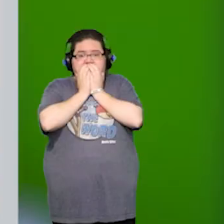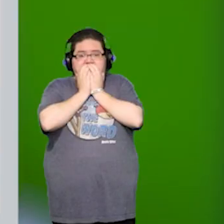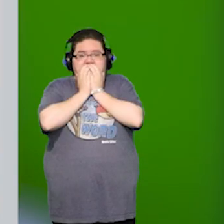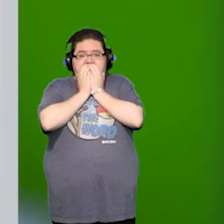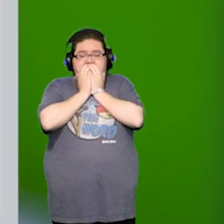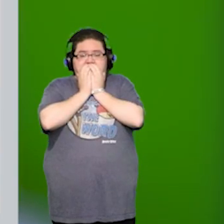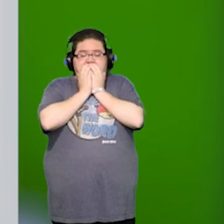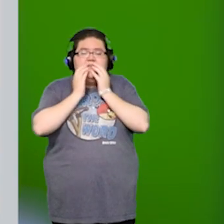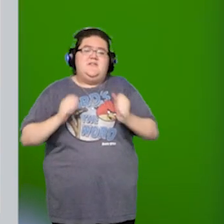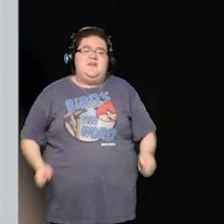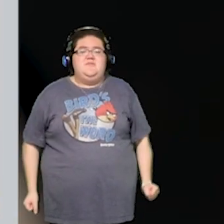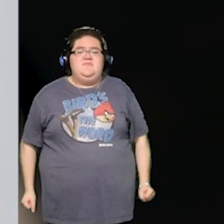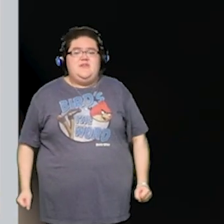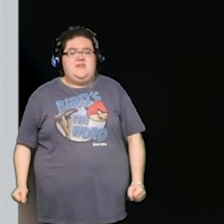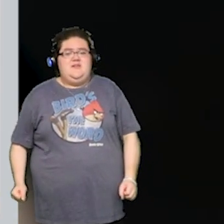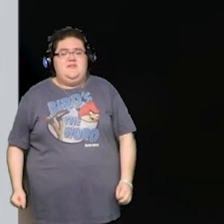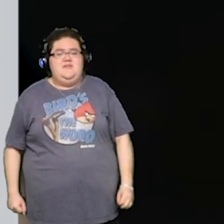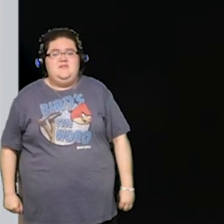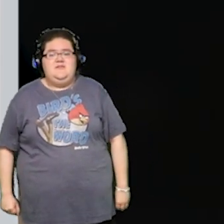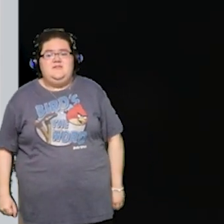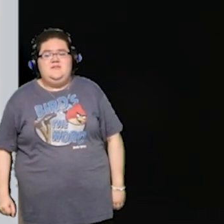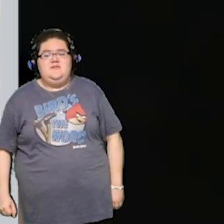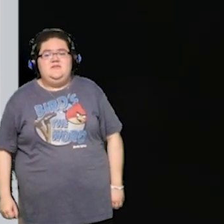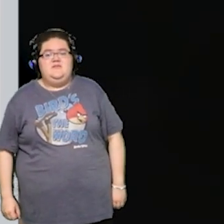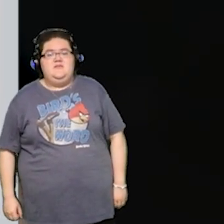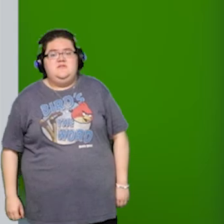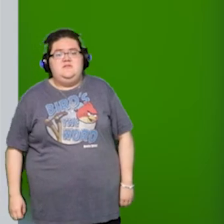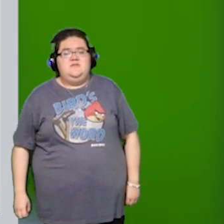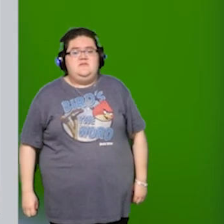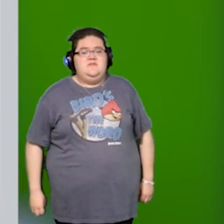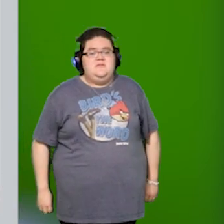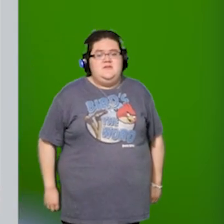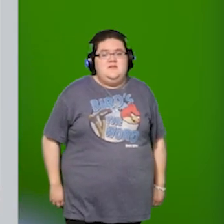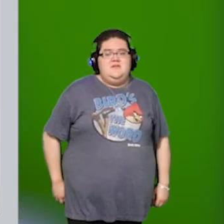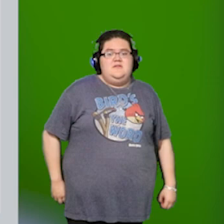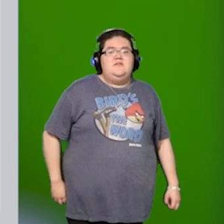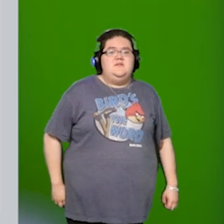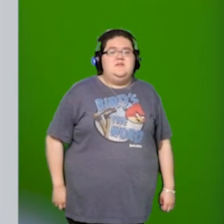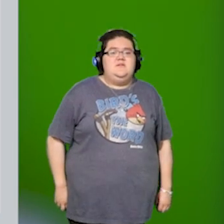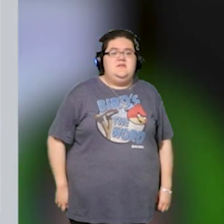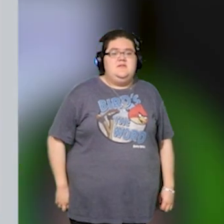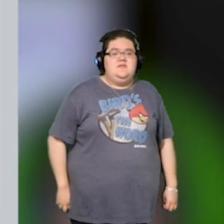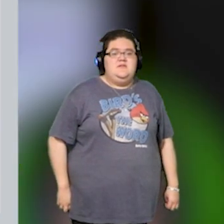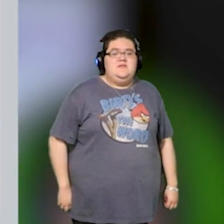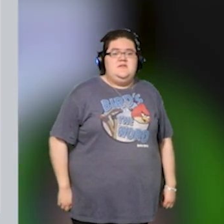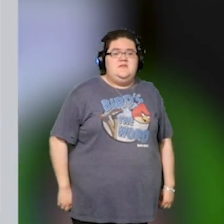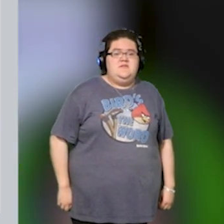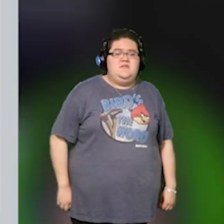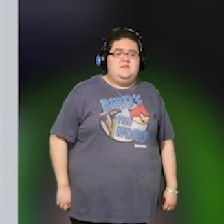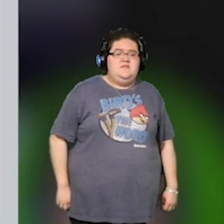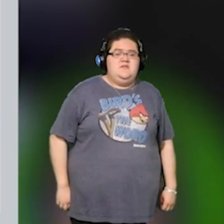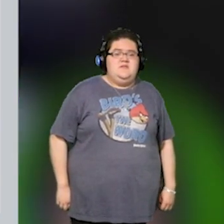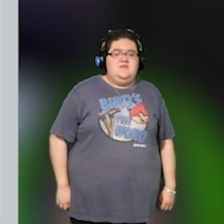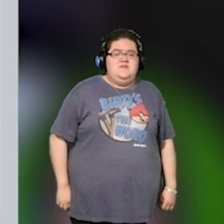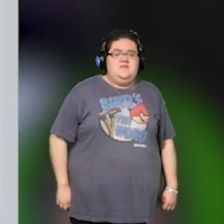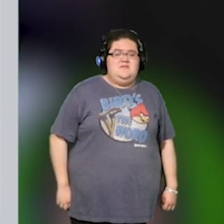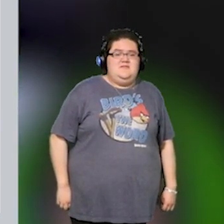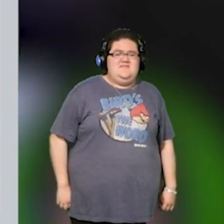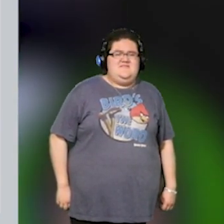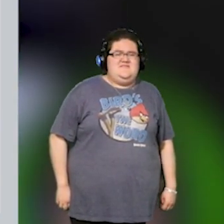fighting. It's kind of mad. Yeah, but still. Like, debating is wrestling real or fake. You're all looking like, Yeah. Makes to be the best.